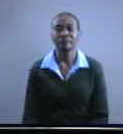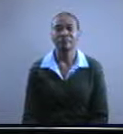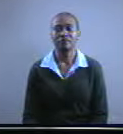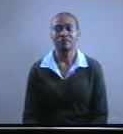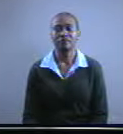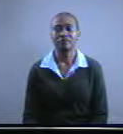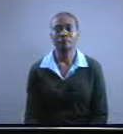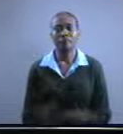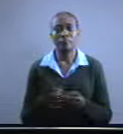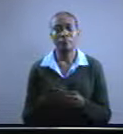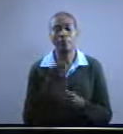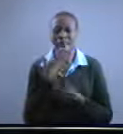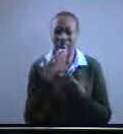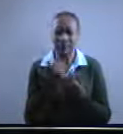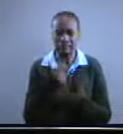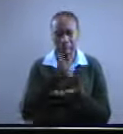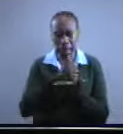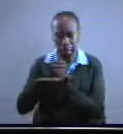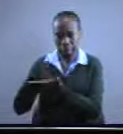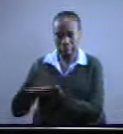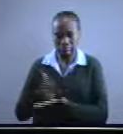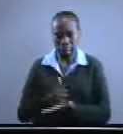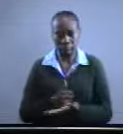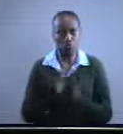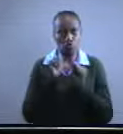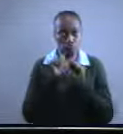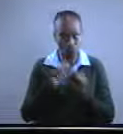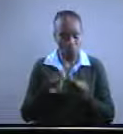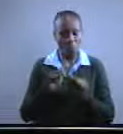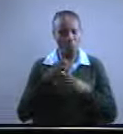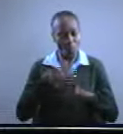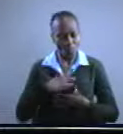Will members please take their seats, allocated seats?